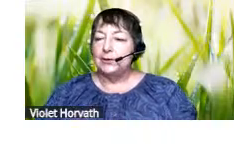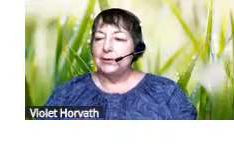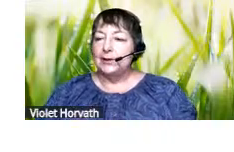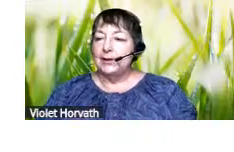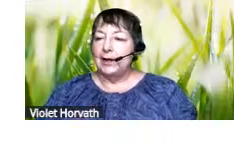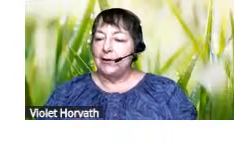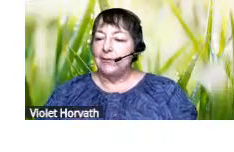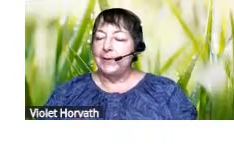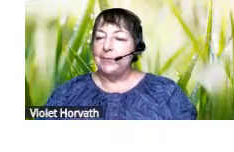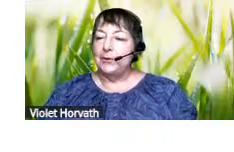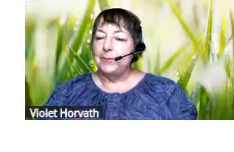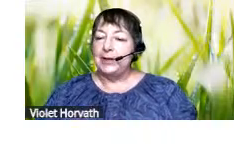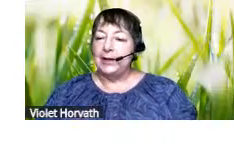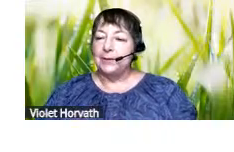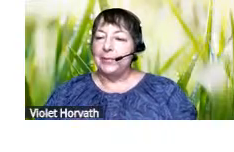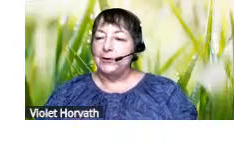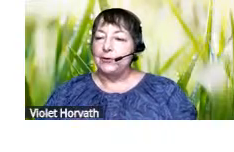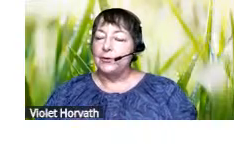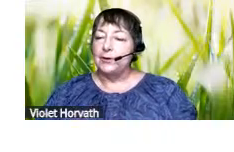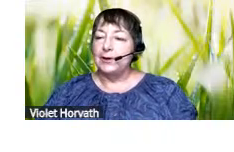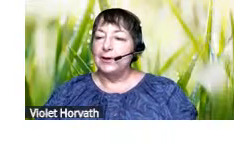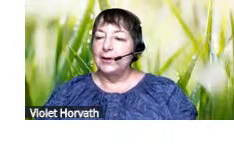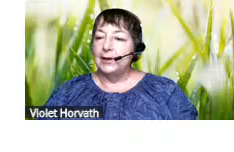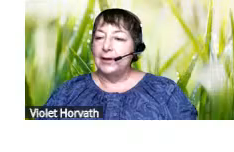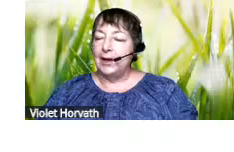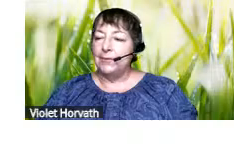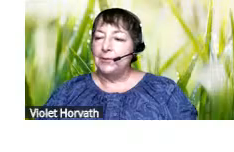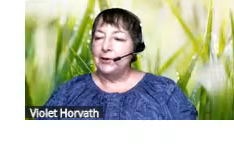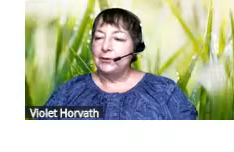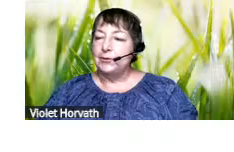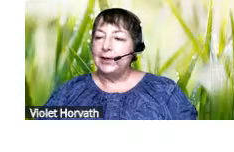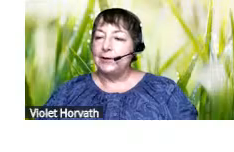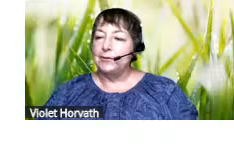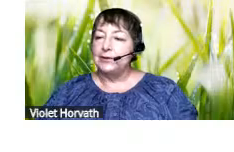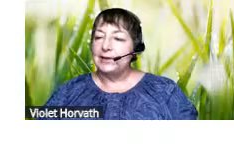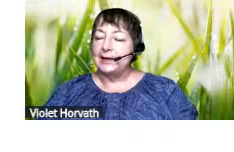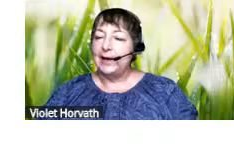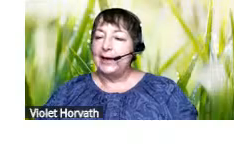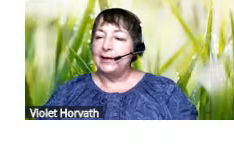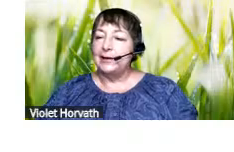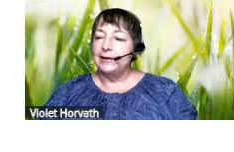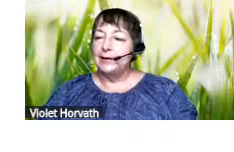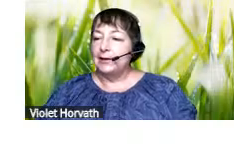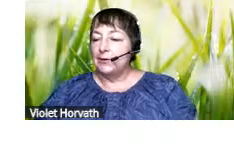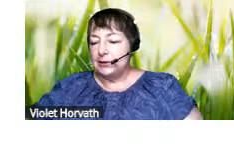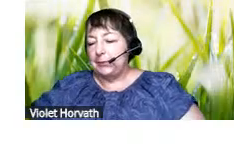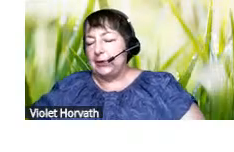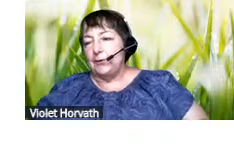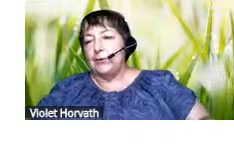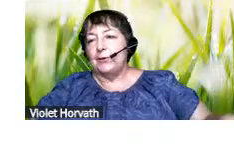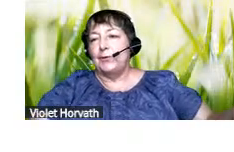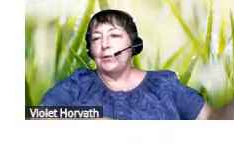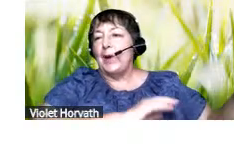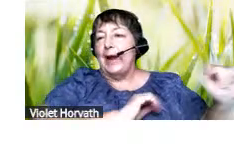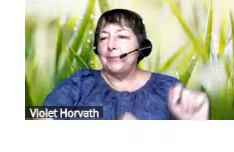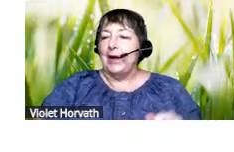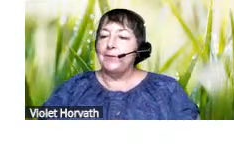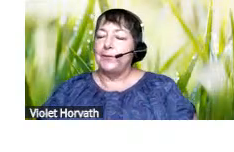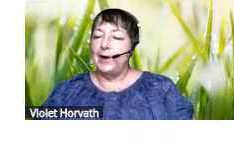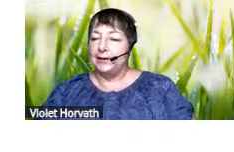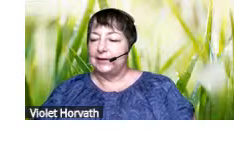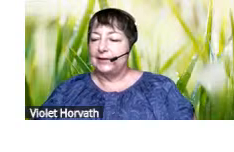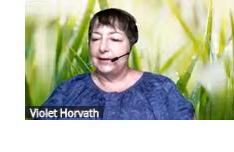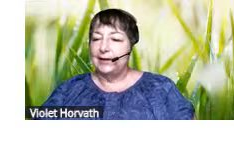inaccessible. I remember being in Bandung and we went to Gedung Sate There was a beautiful ramp